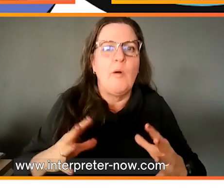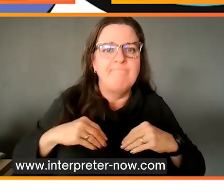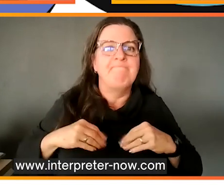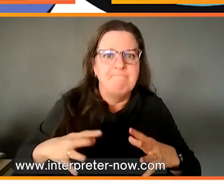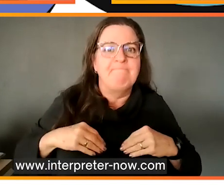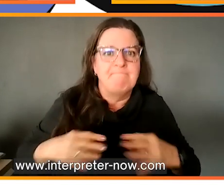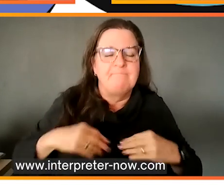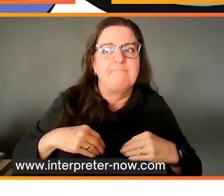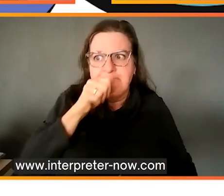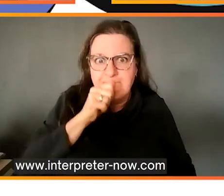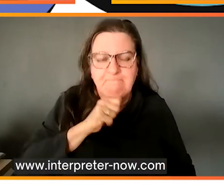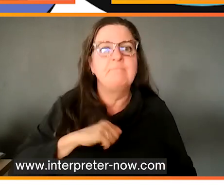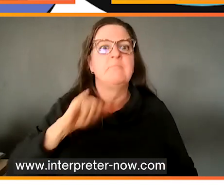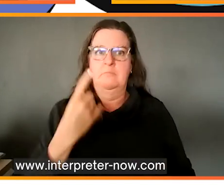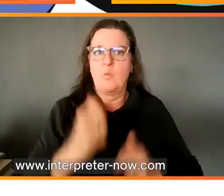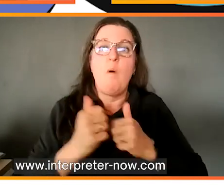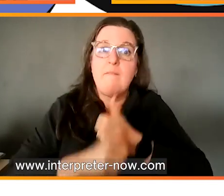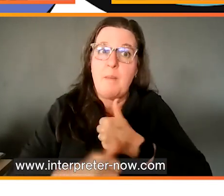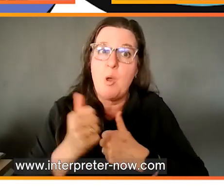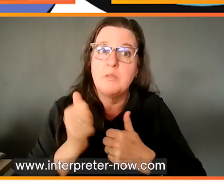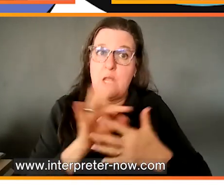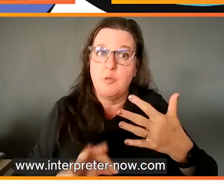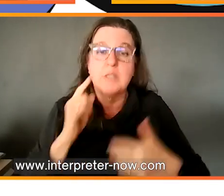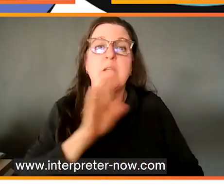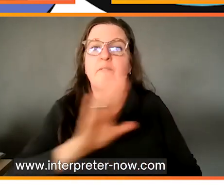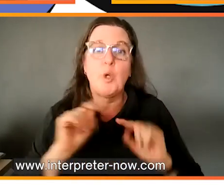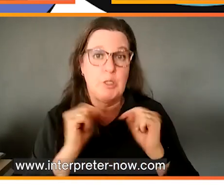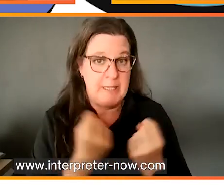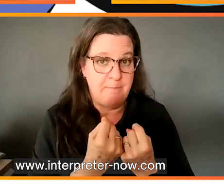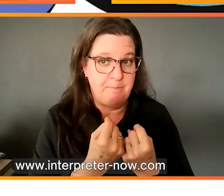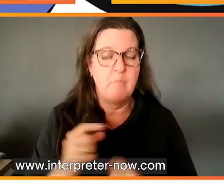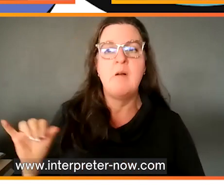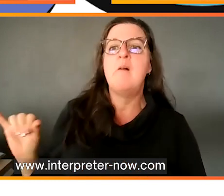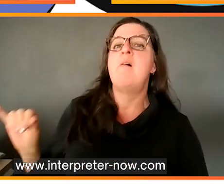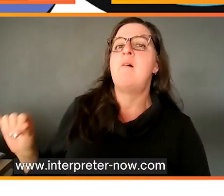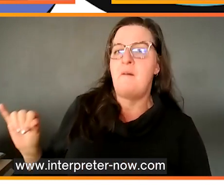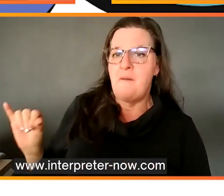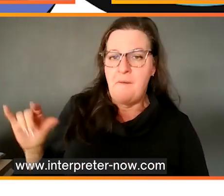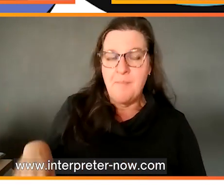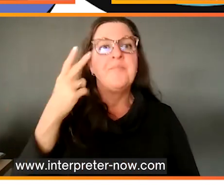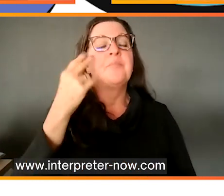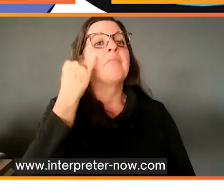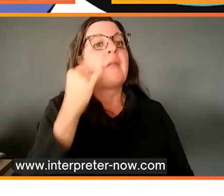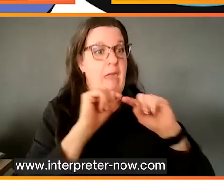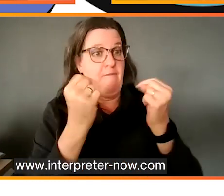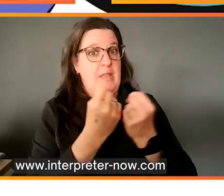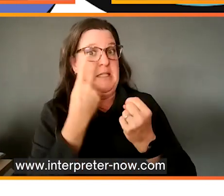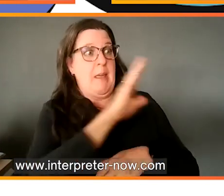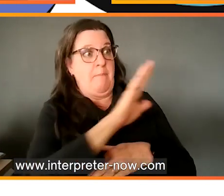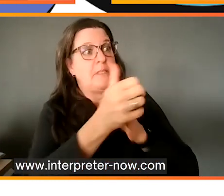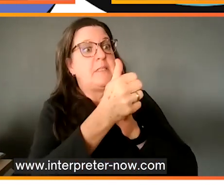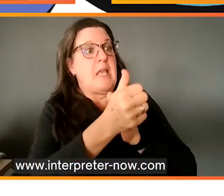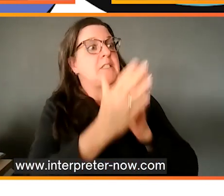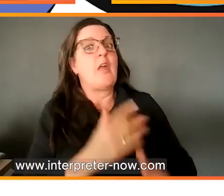shot do I have? If she is always complying. And so I felt like